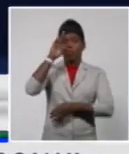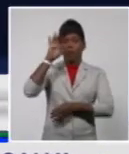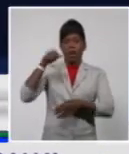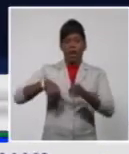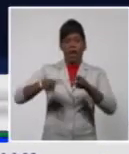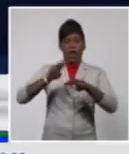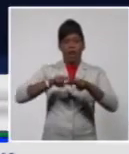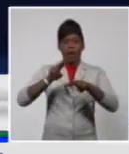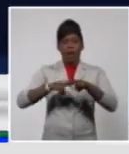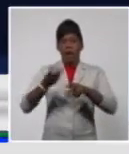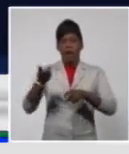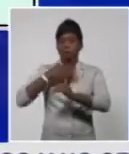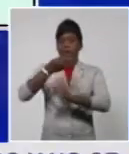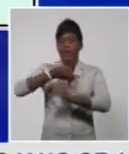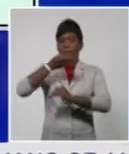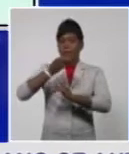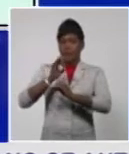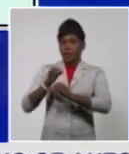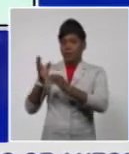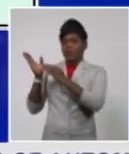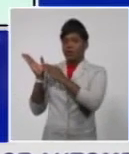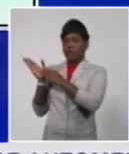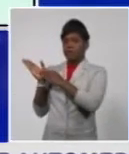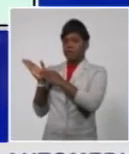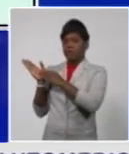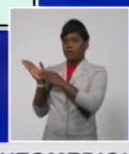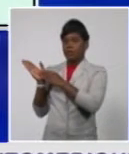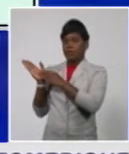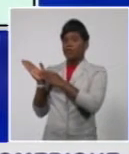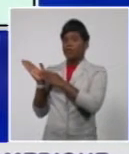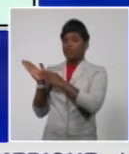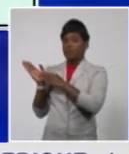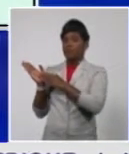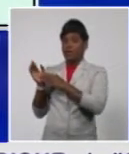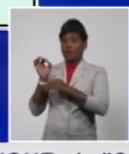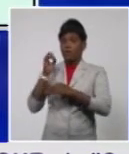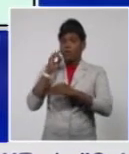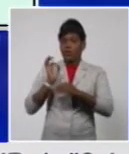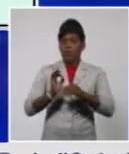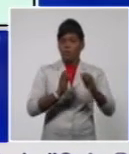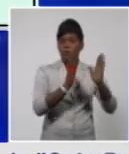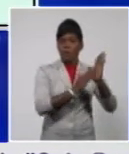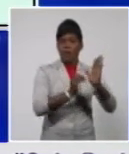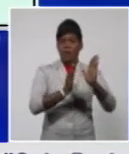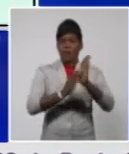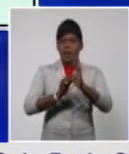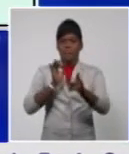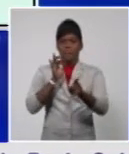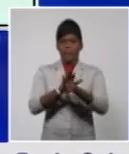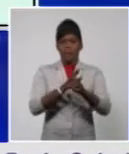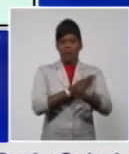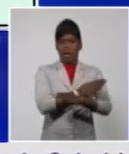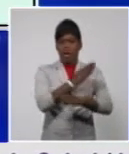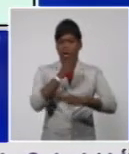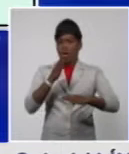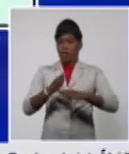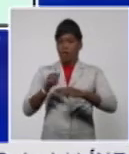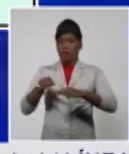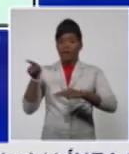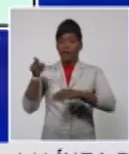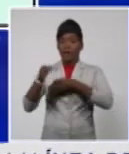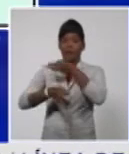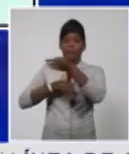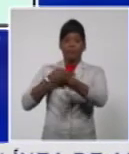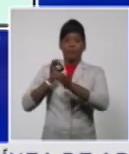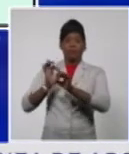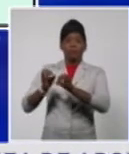deceased and mortality rates per month. As you can see, in this month, as of September 15th, we have